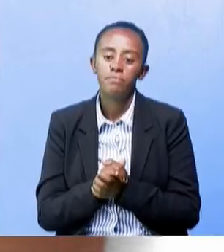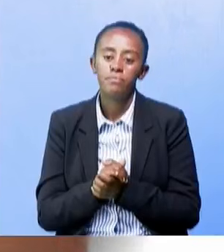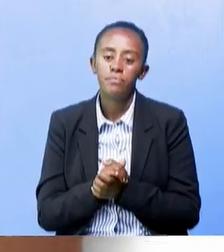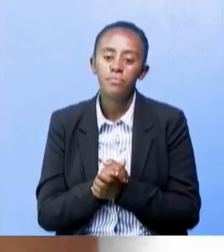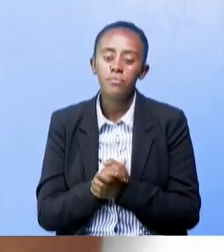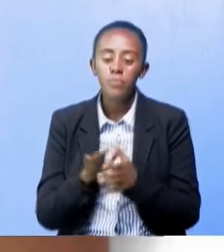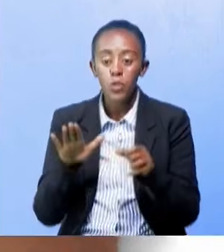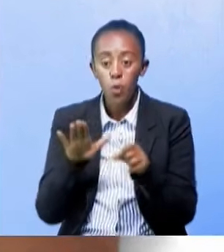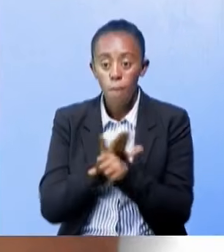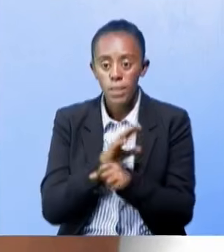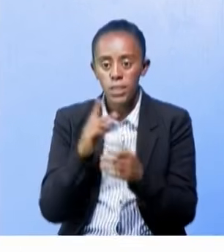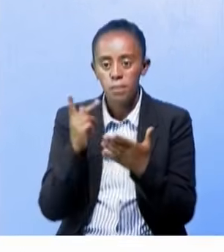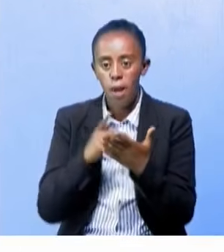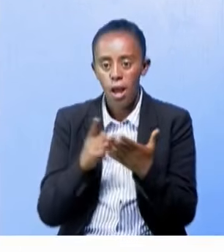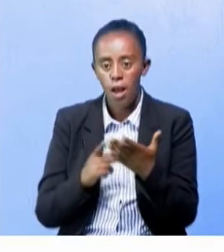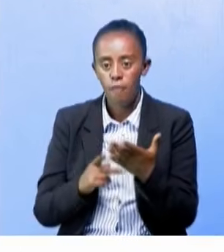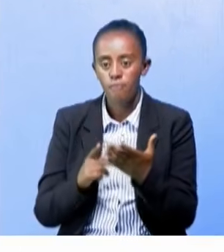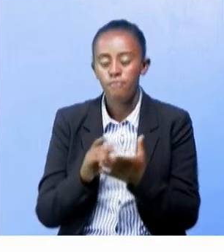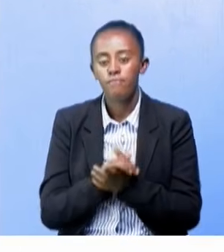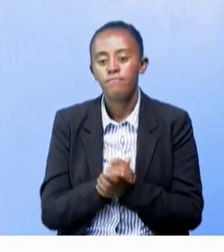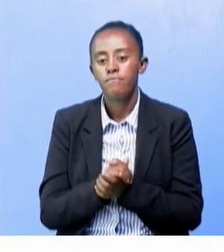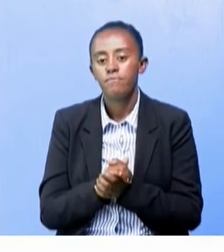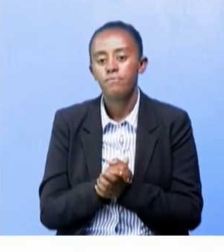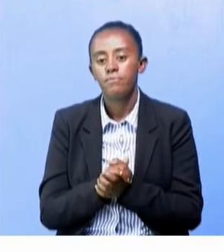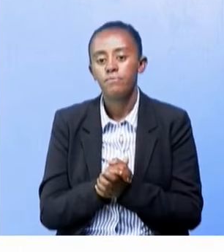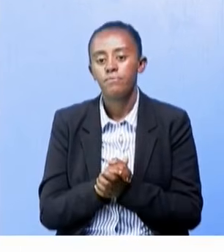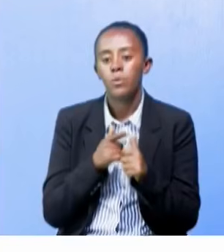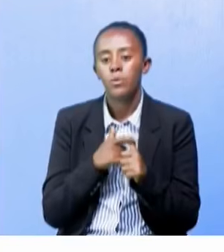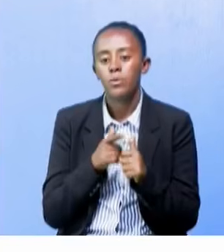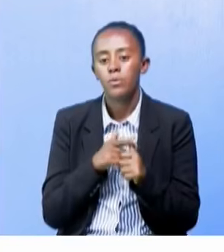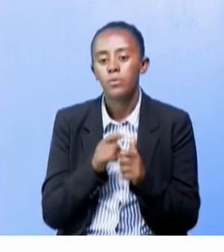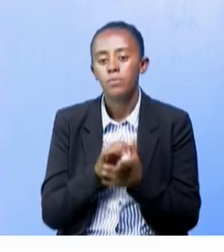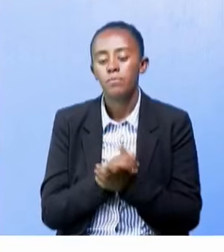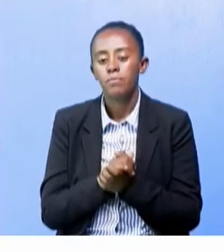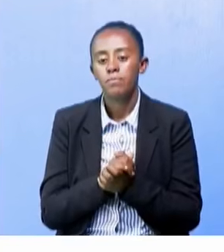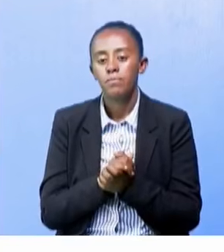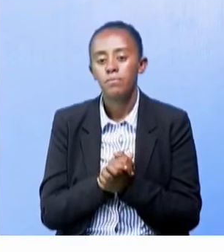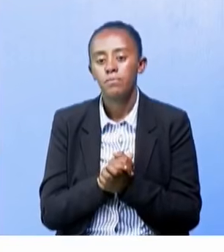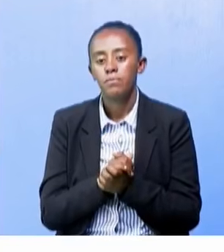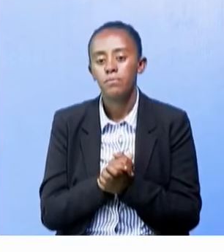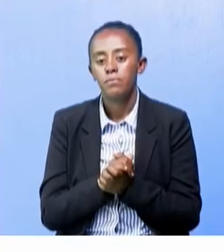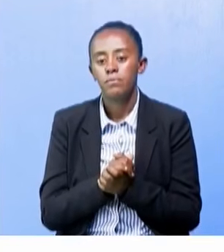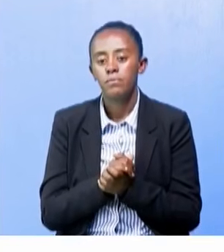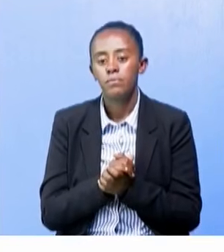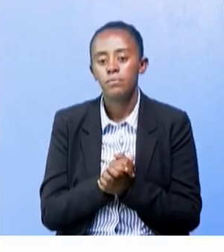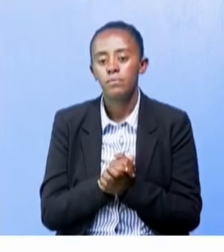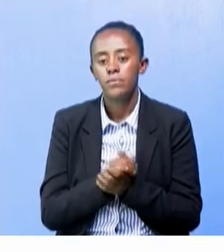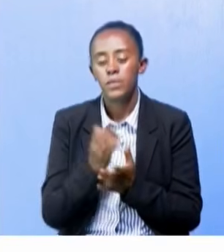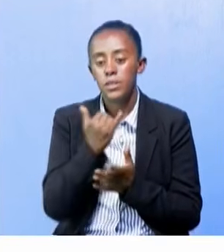Complete paragraph. The first one. They took a bus to the beach.